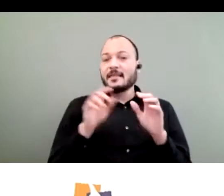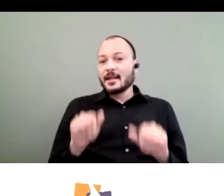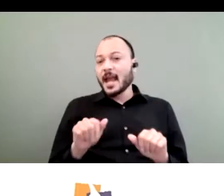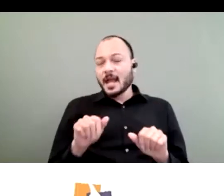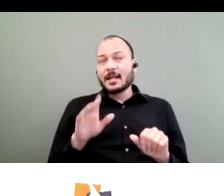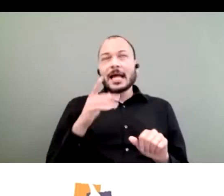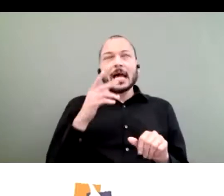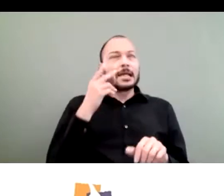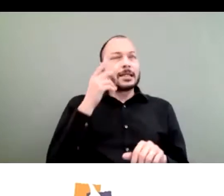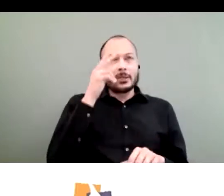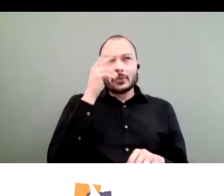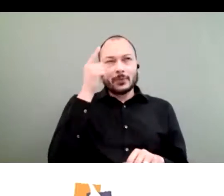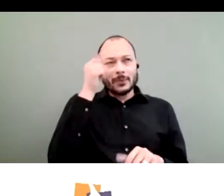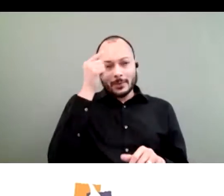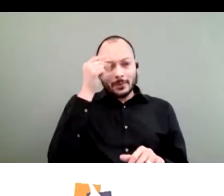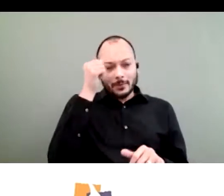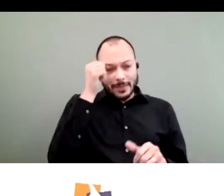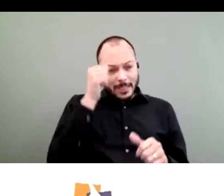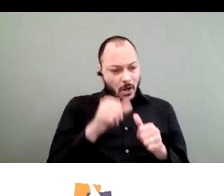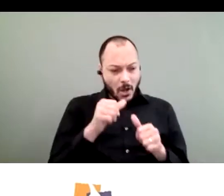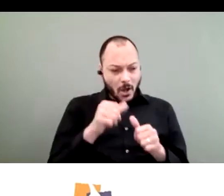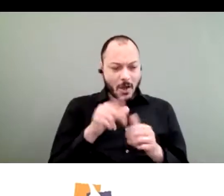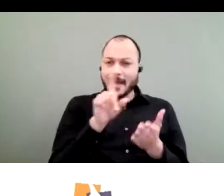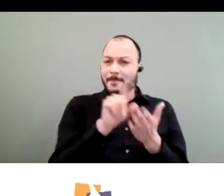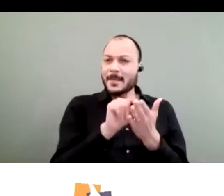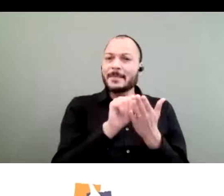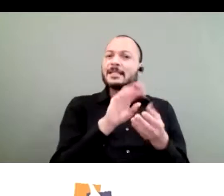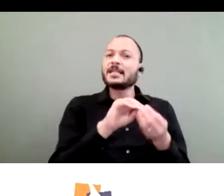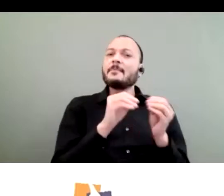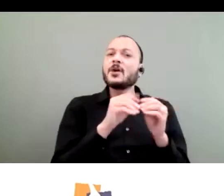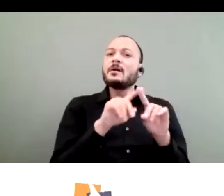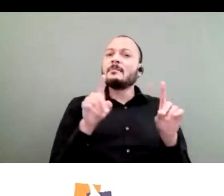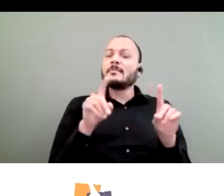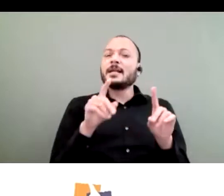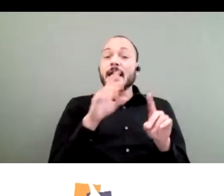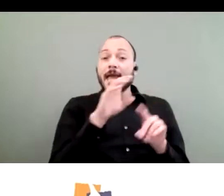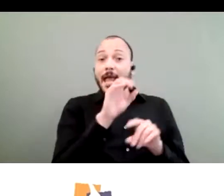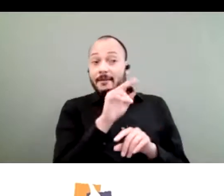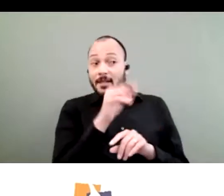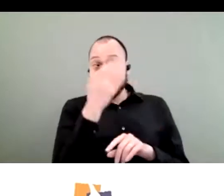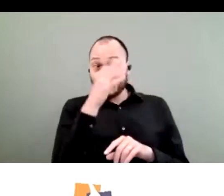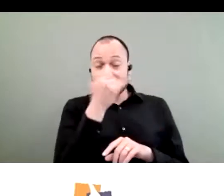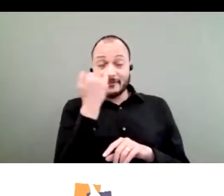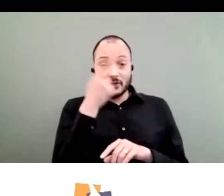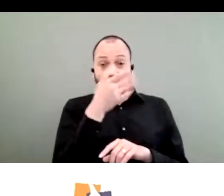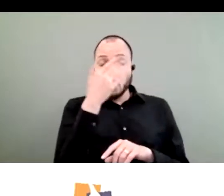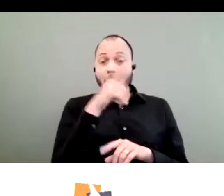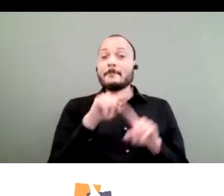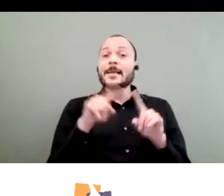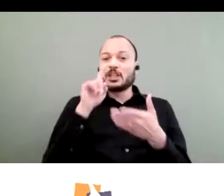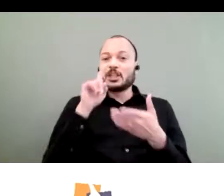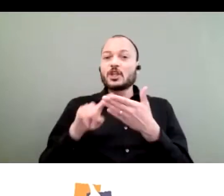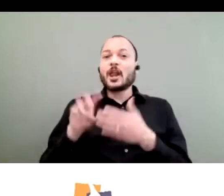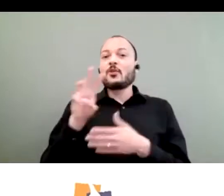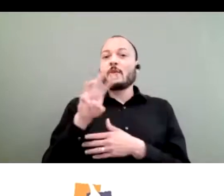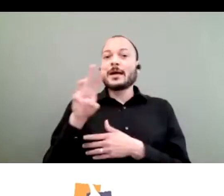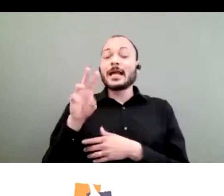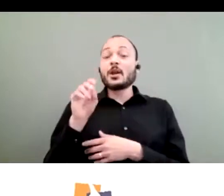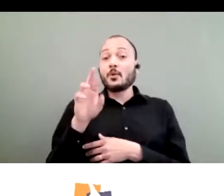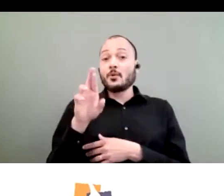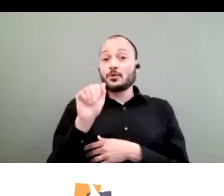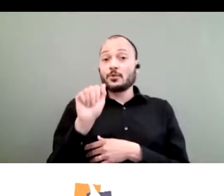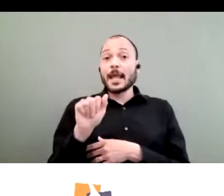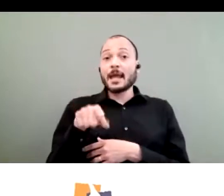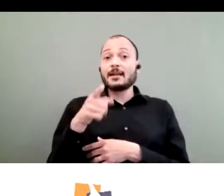the publication number. I'm not sure if Evan does. You can definitely check it out on the website, or you can